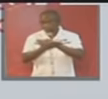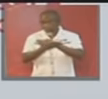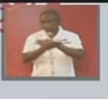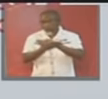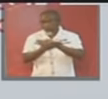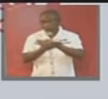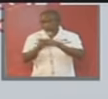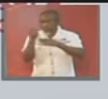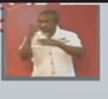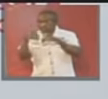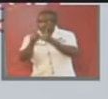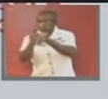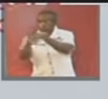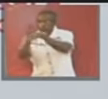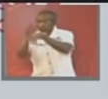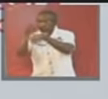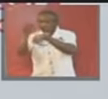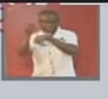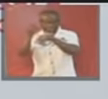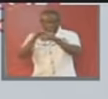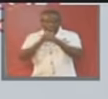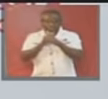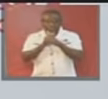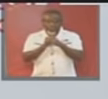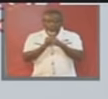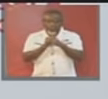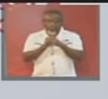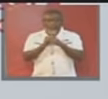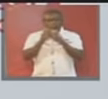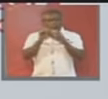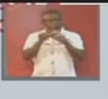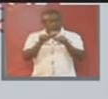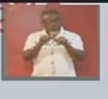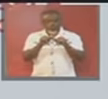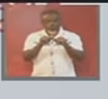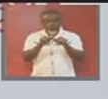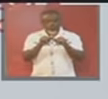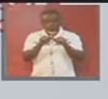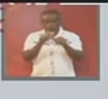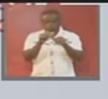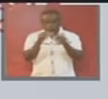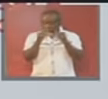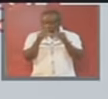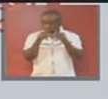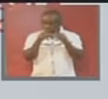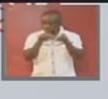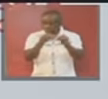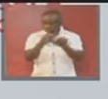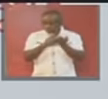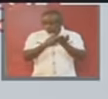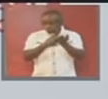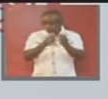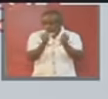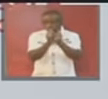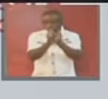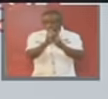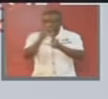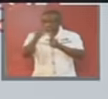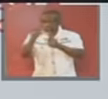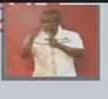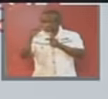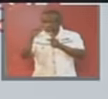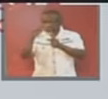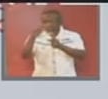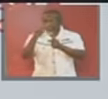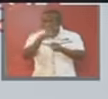the Ministry of Health, the Attorney General, and the Minister of National Security. But just to say, as I stated before,